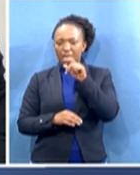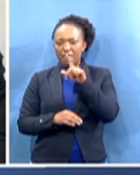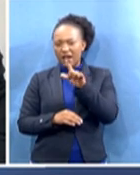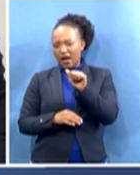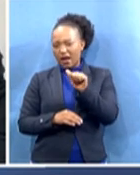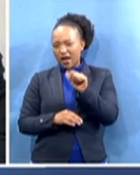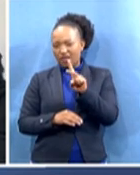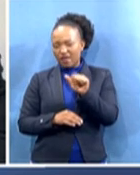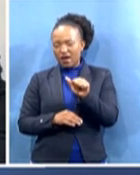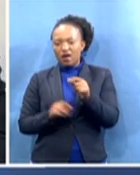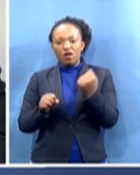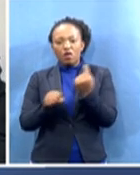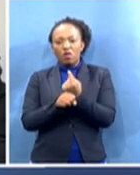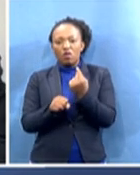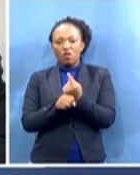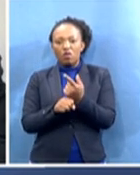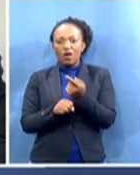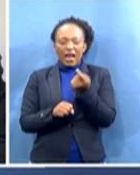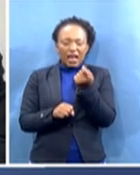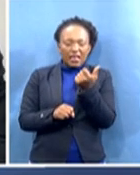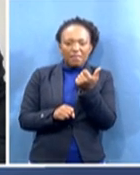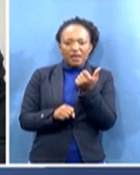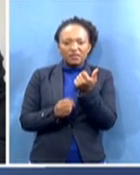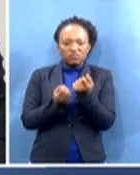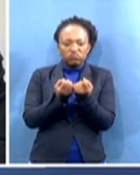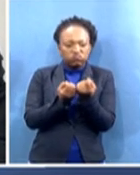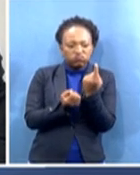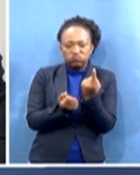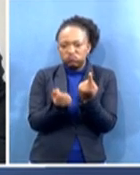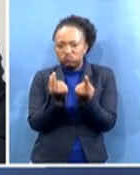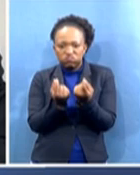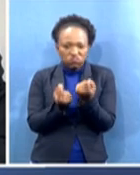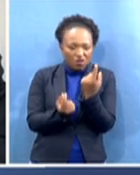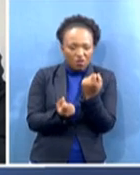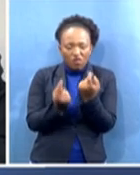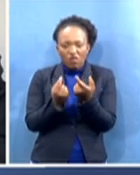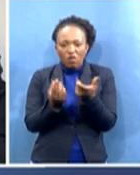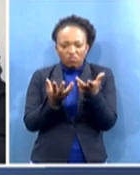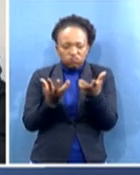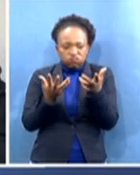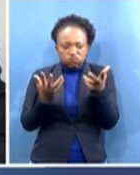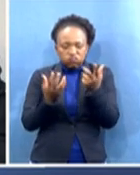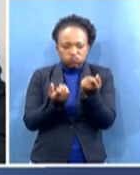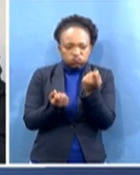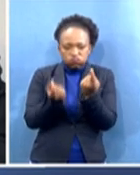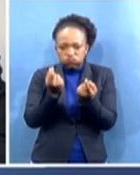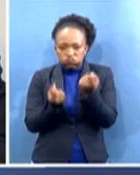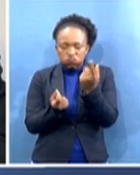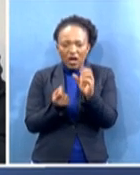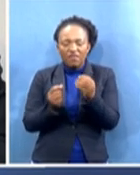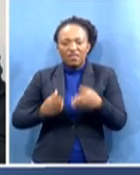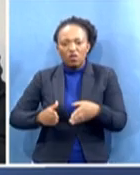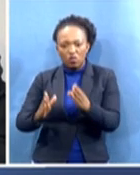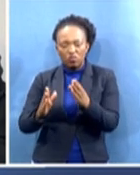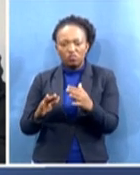and pieces of springs of volcanic eruptions that happened on that road. How prepared is the